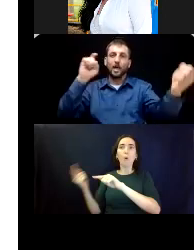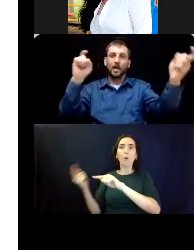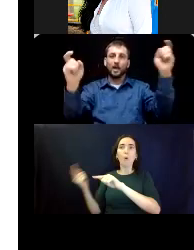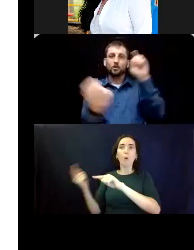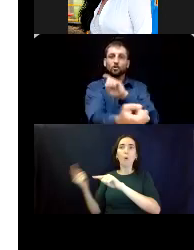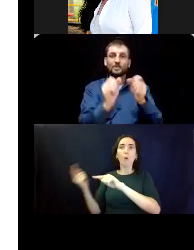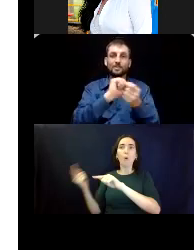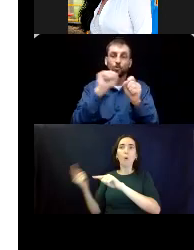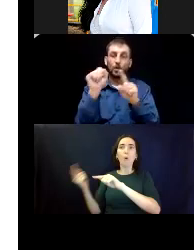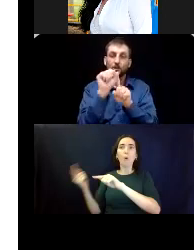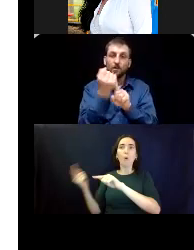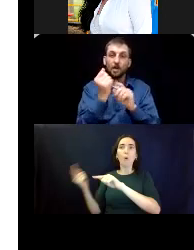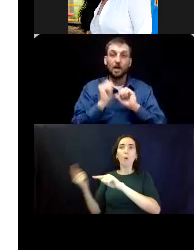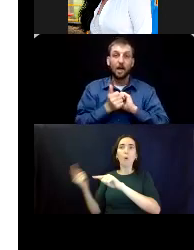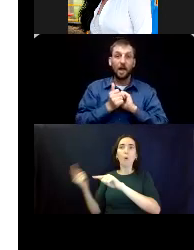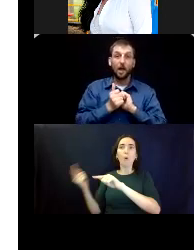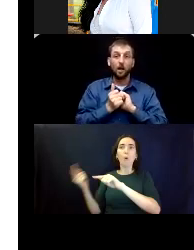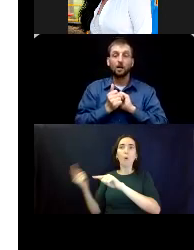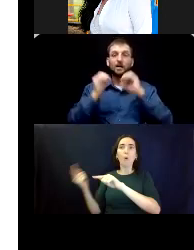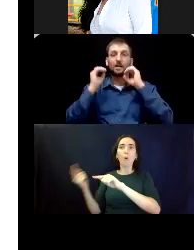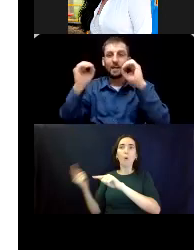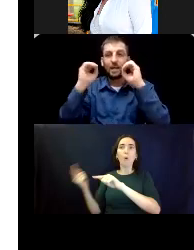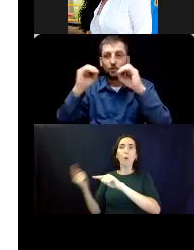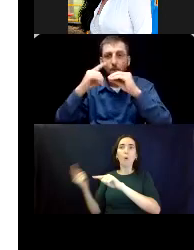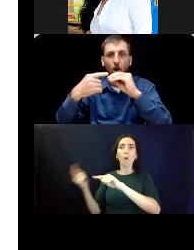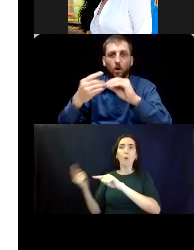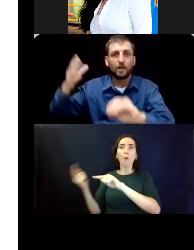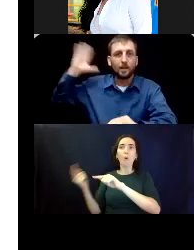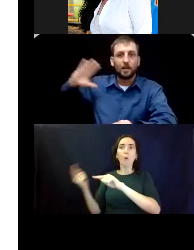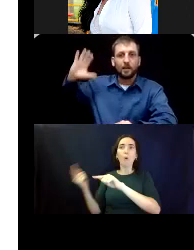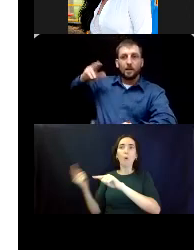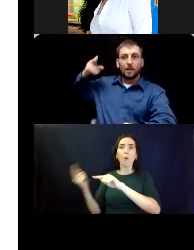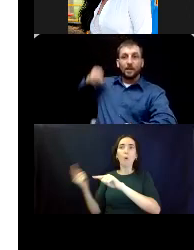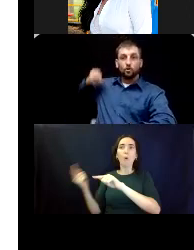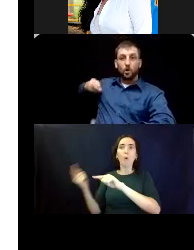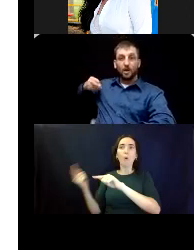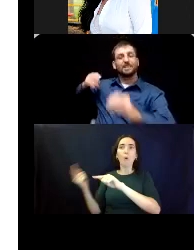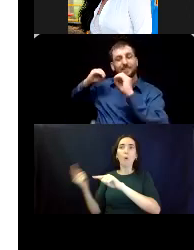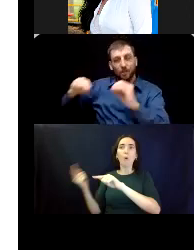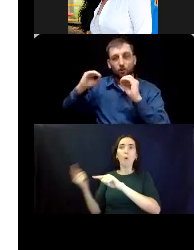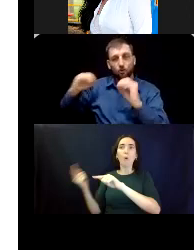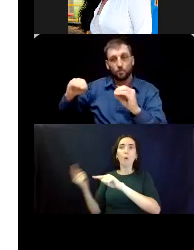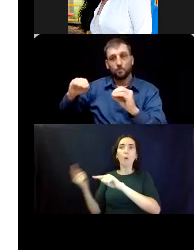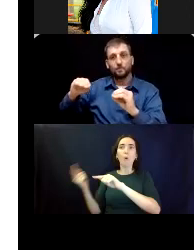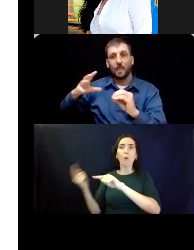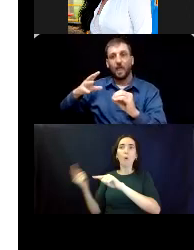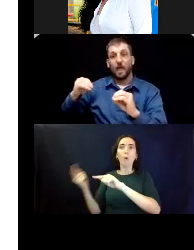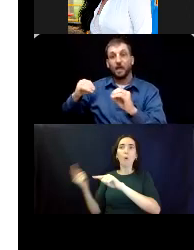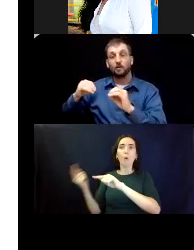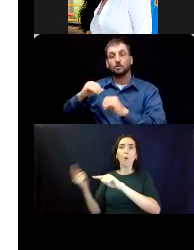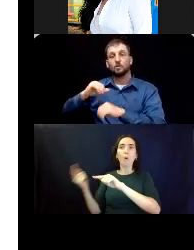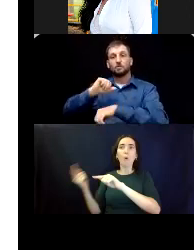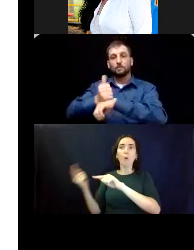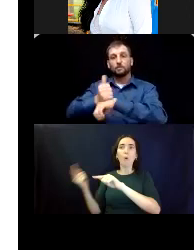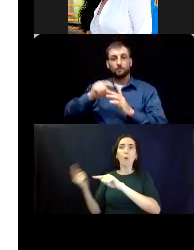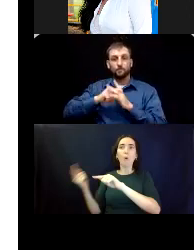teaching our disability history and fostering our own disability culture here today, we are learning